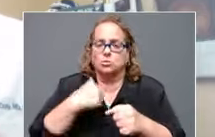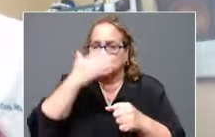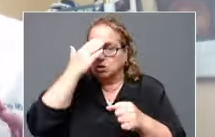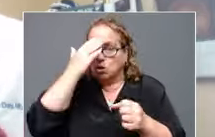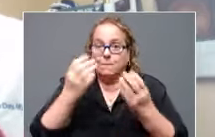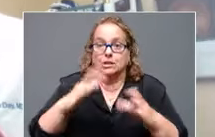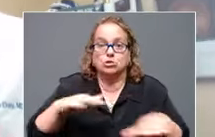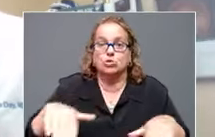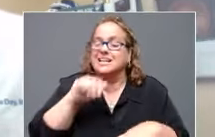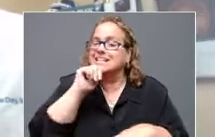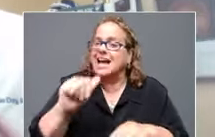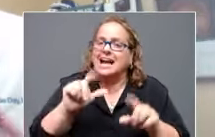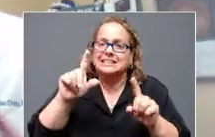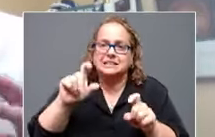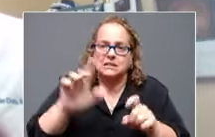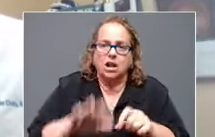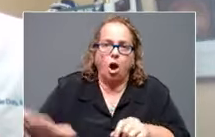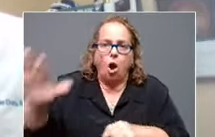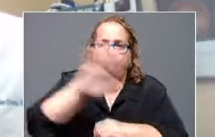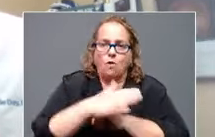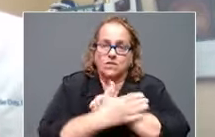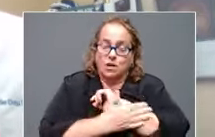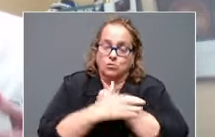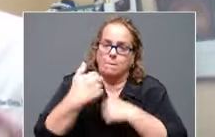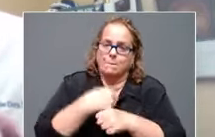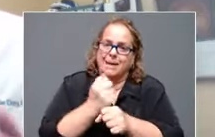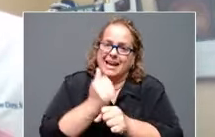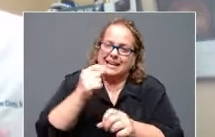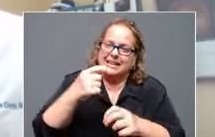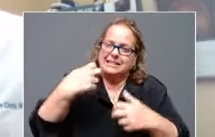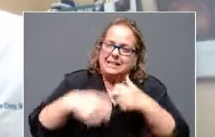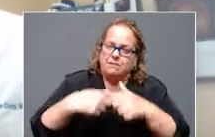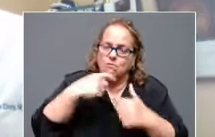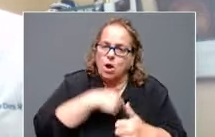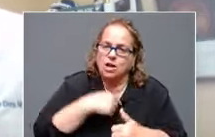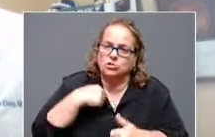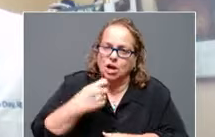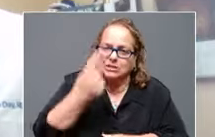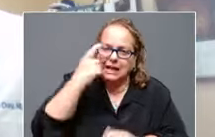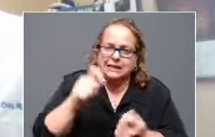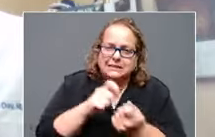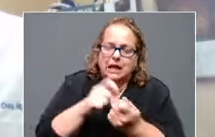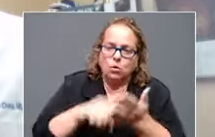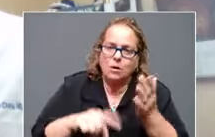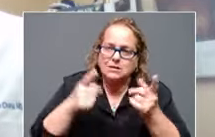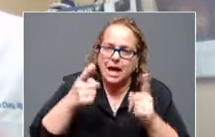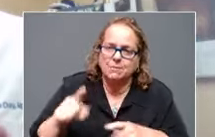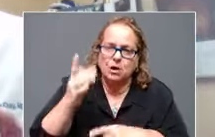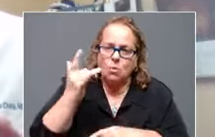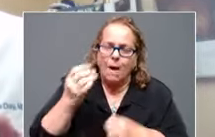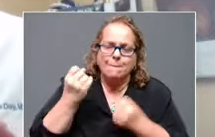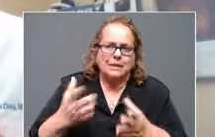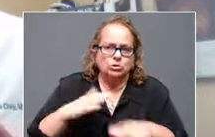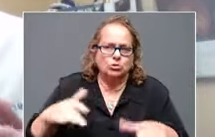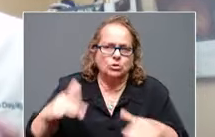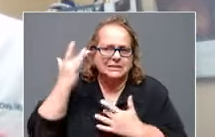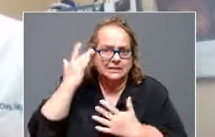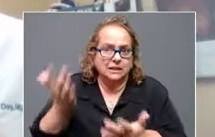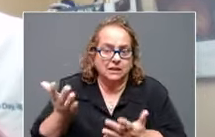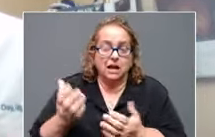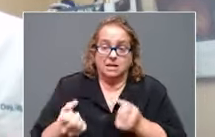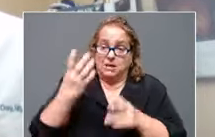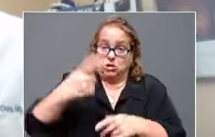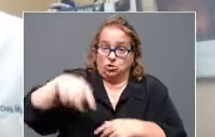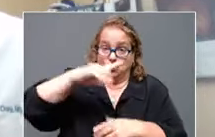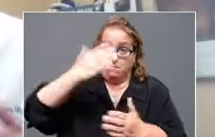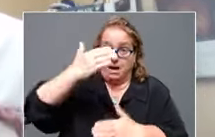in relative adults, but these are children. These are the future generations. These are, to a mom,